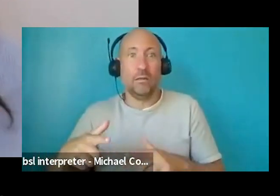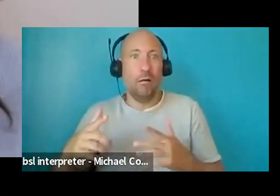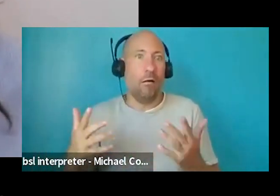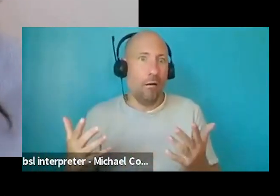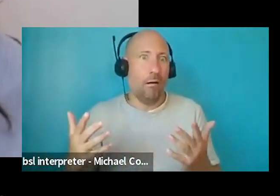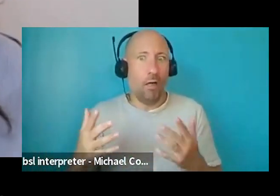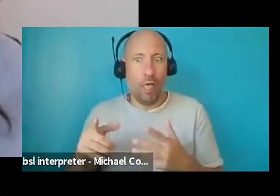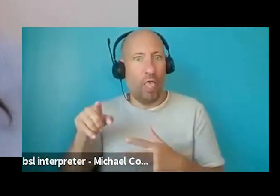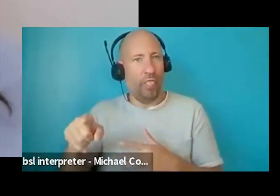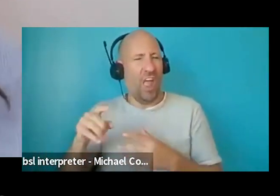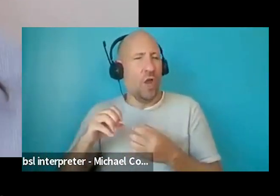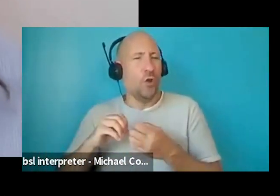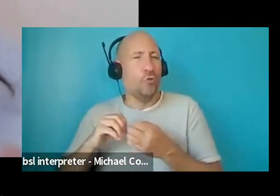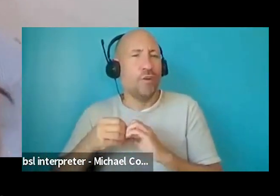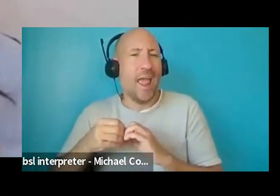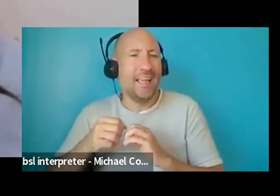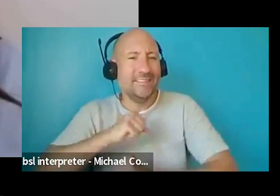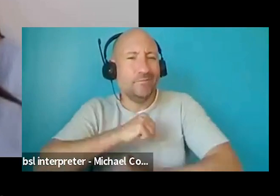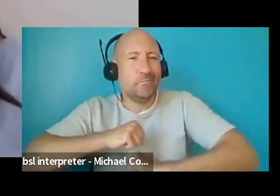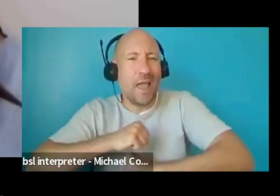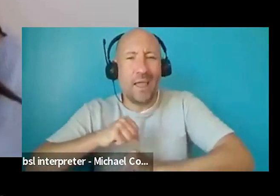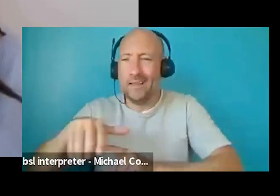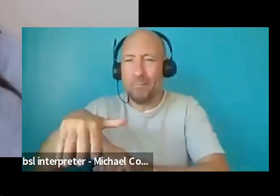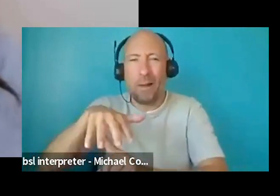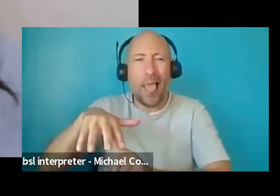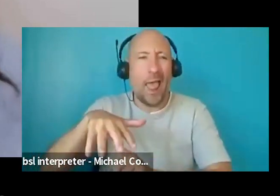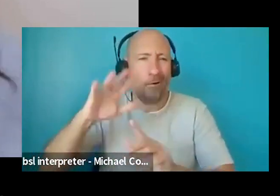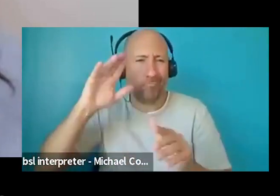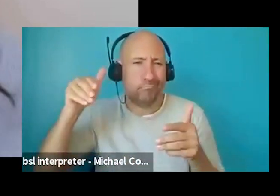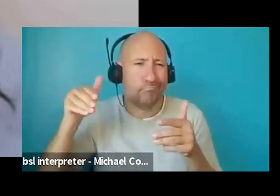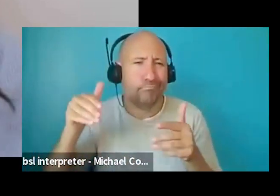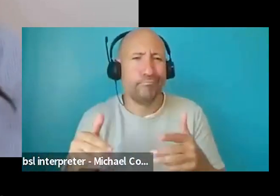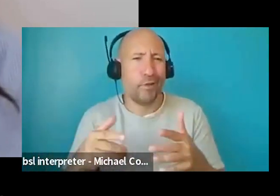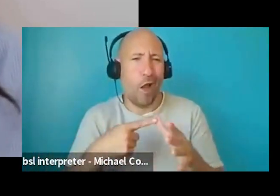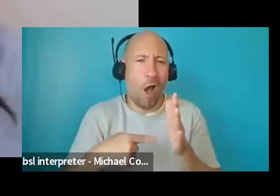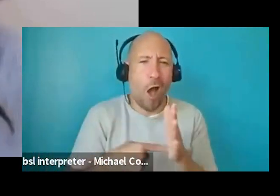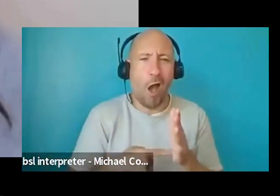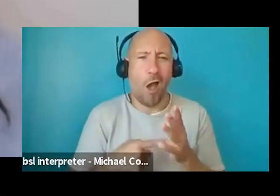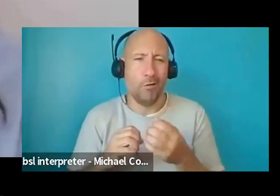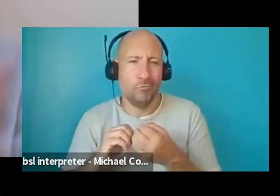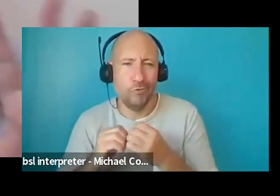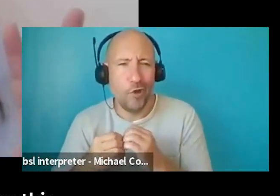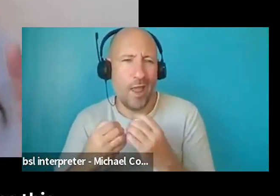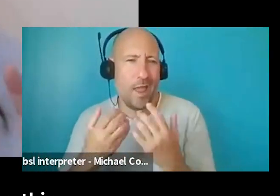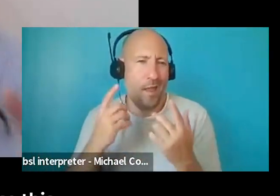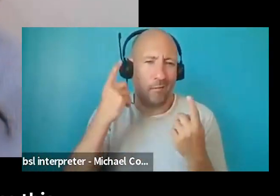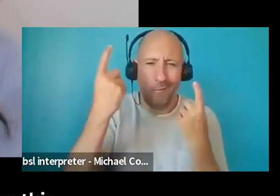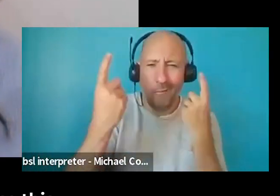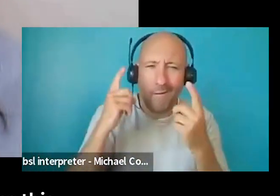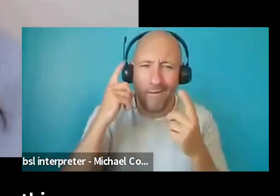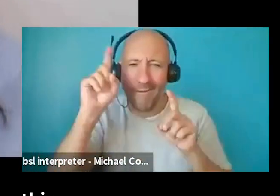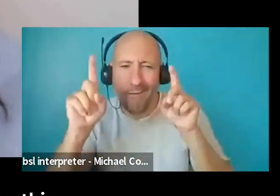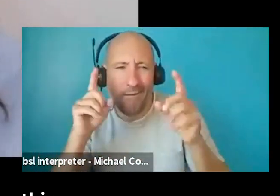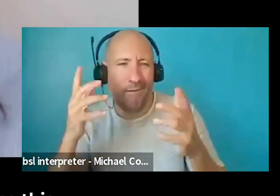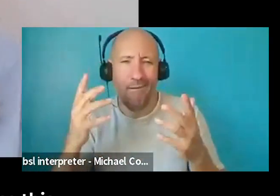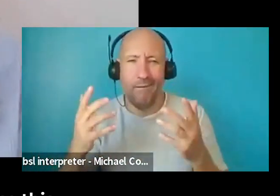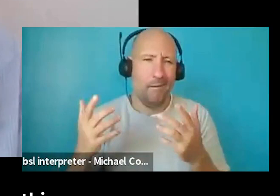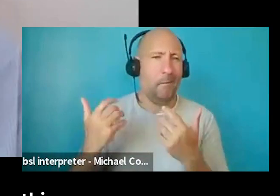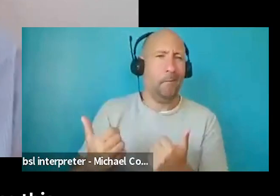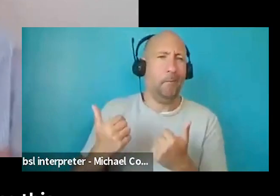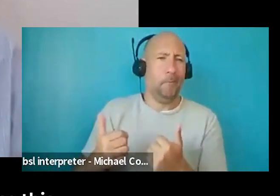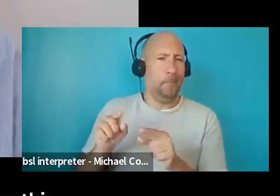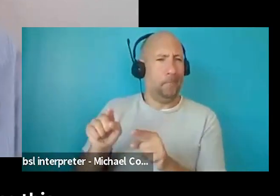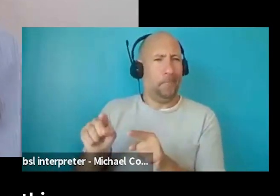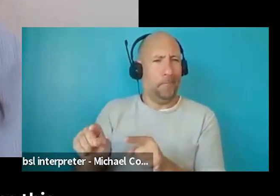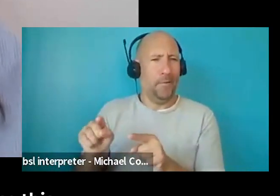spaces which are dedicated to artistic creations. And we speak